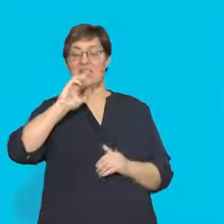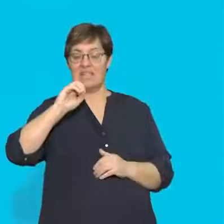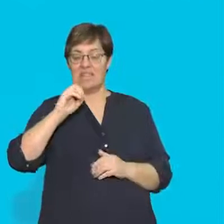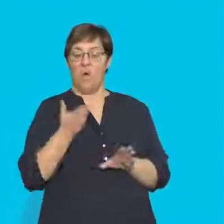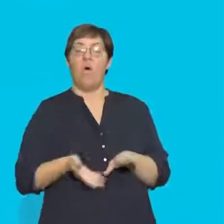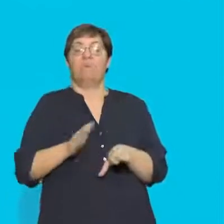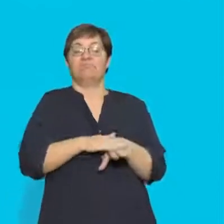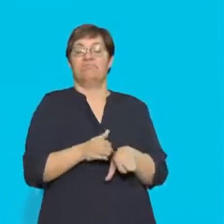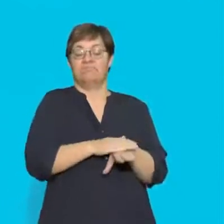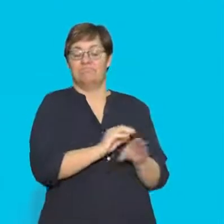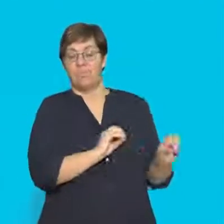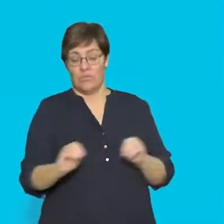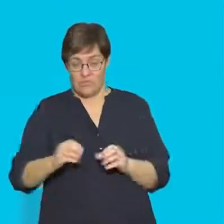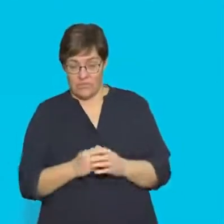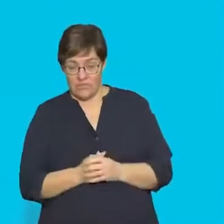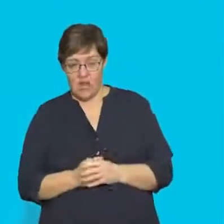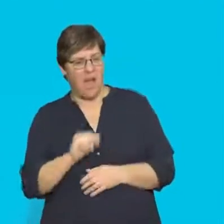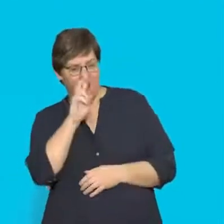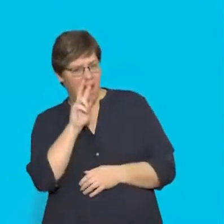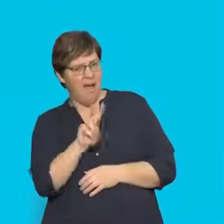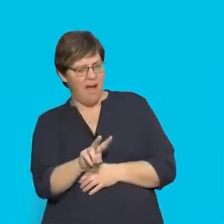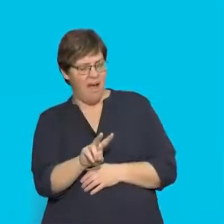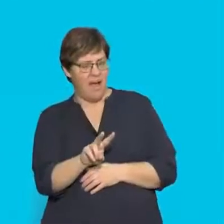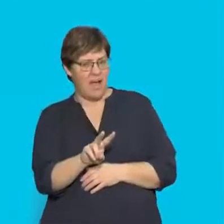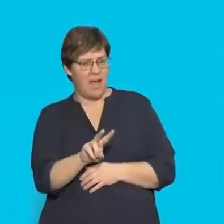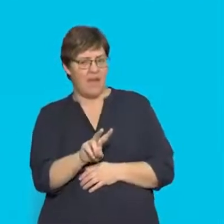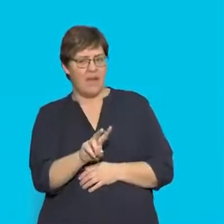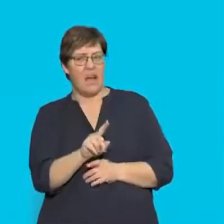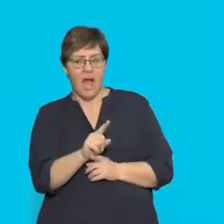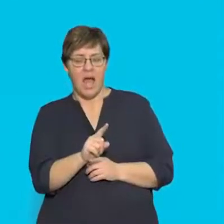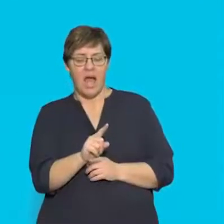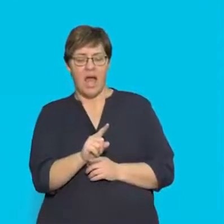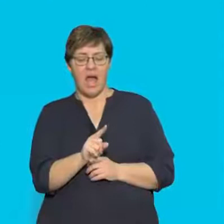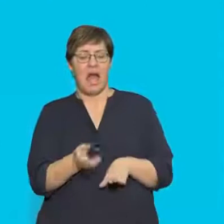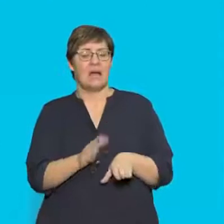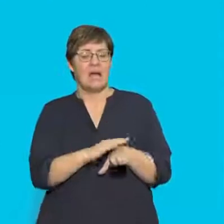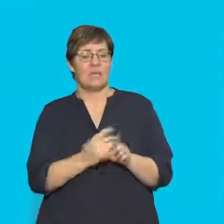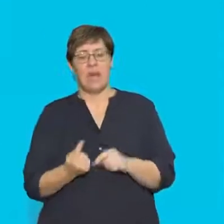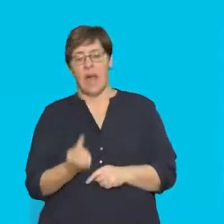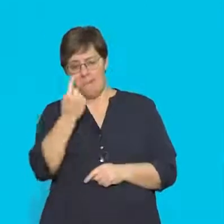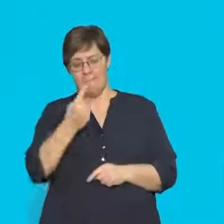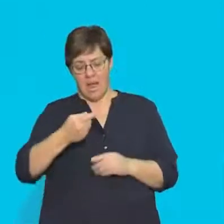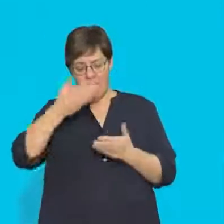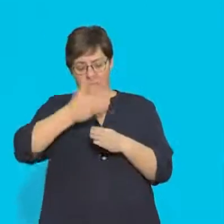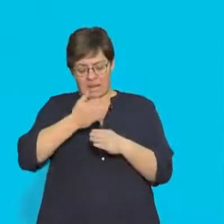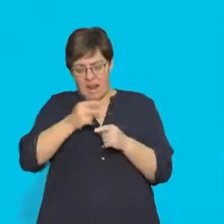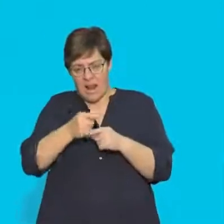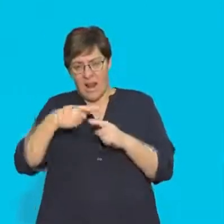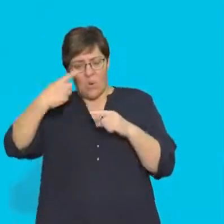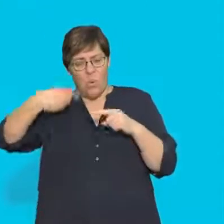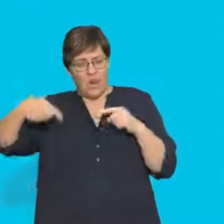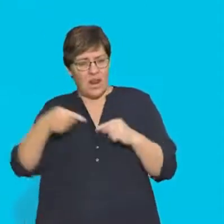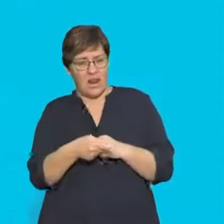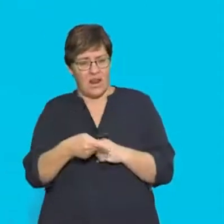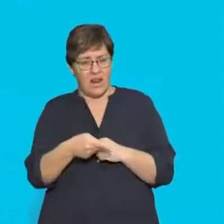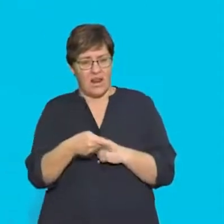moving, and you can see that if the current is moving up, there's an area in the middle of the coil that is kind